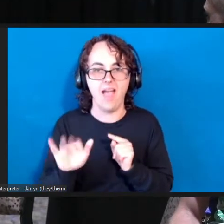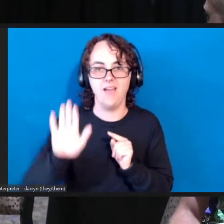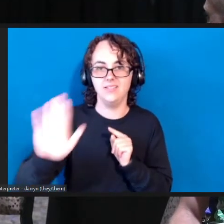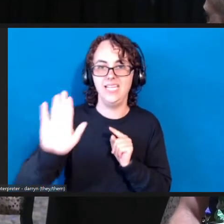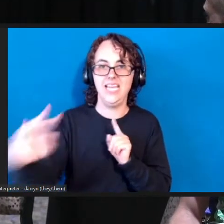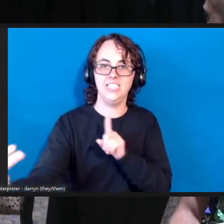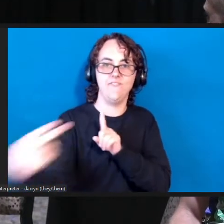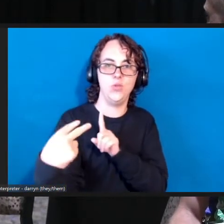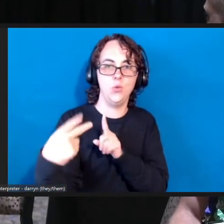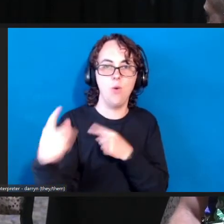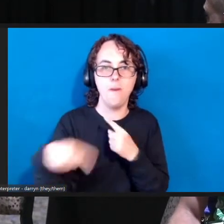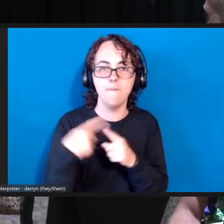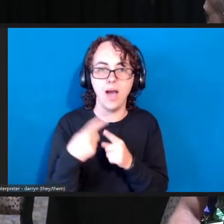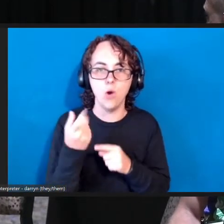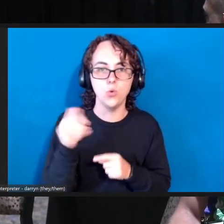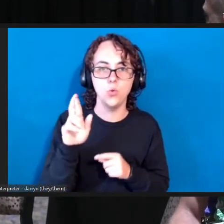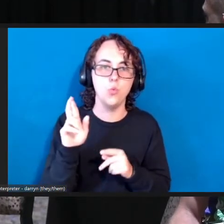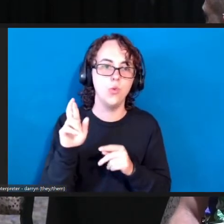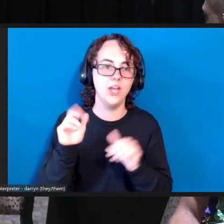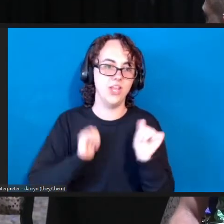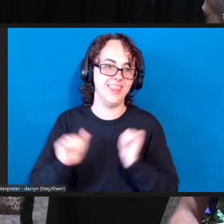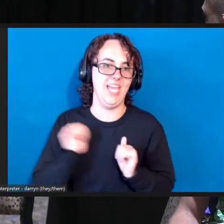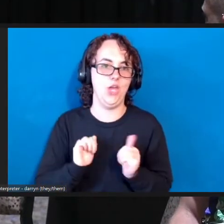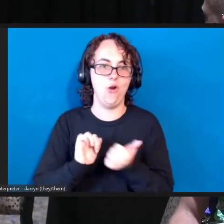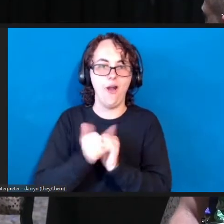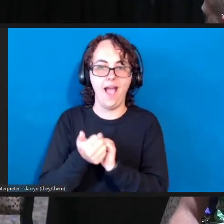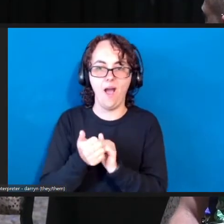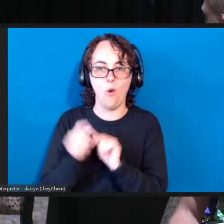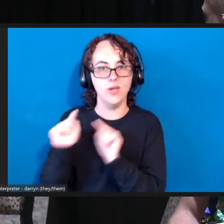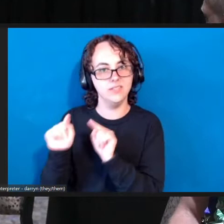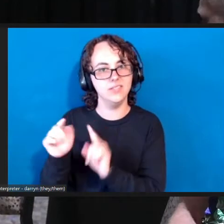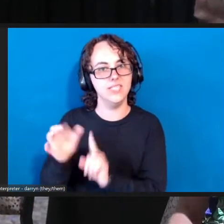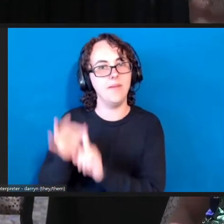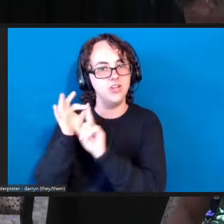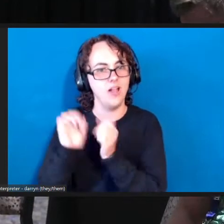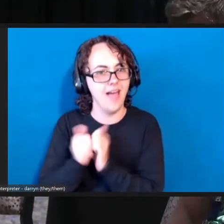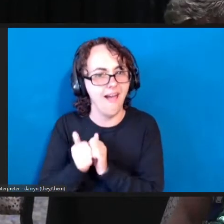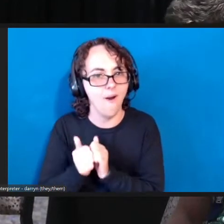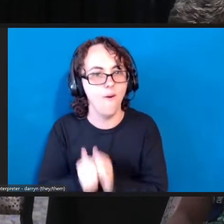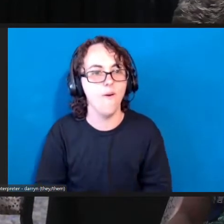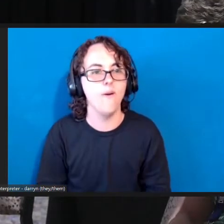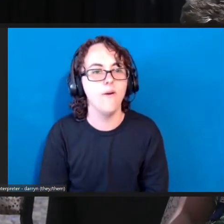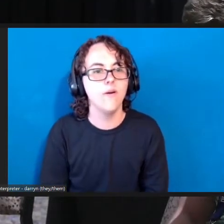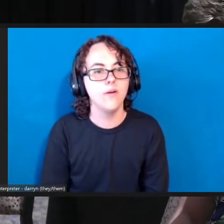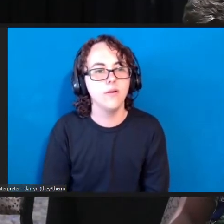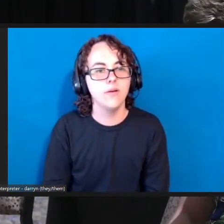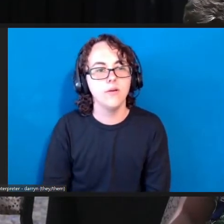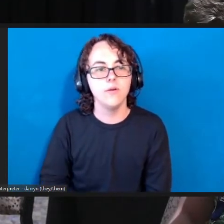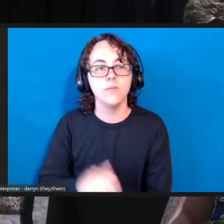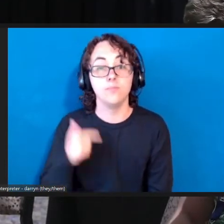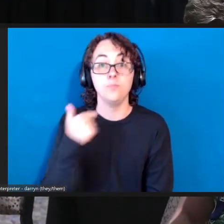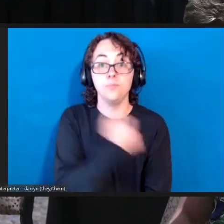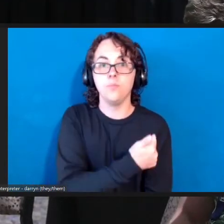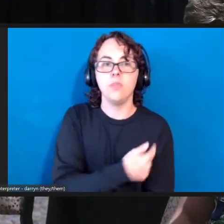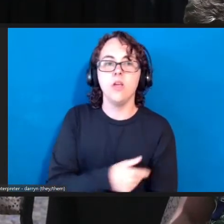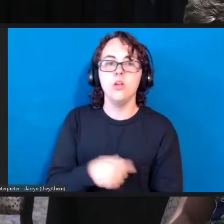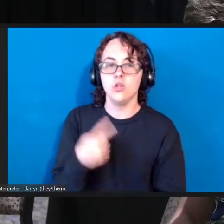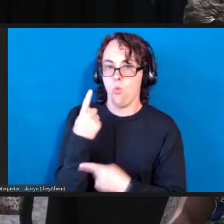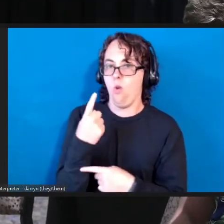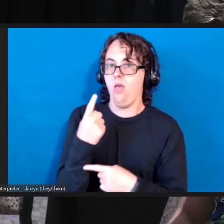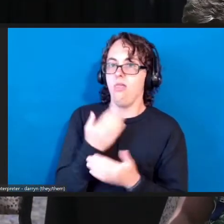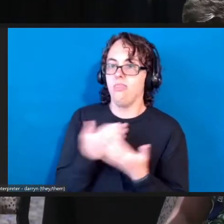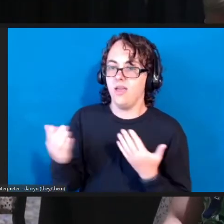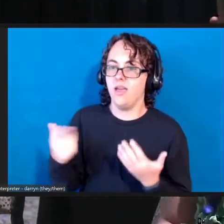of queer theater and what makes it unique. One of the things that I will